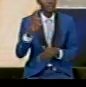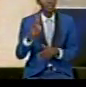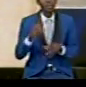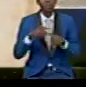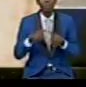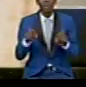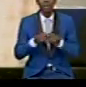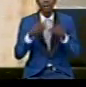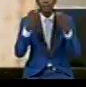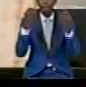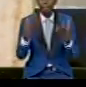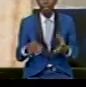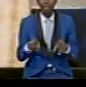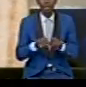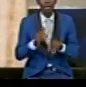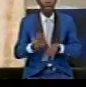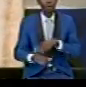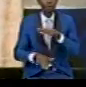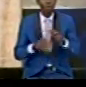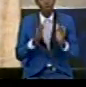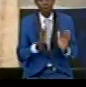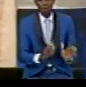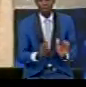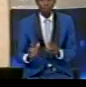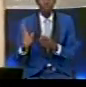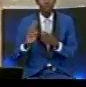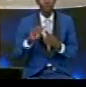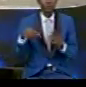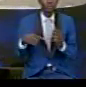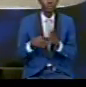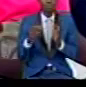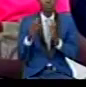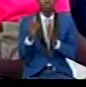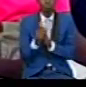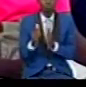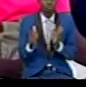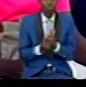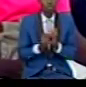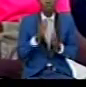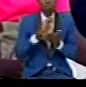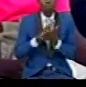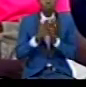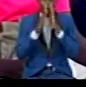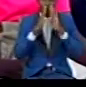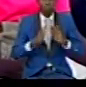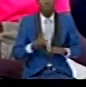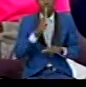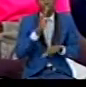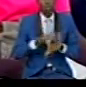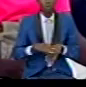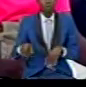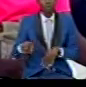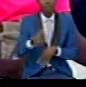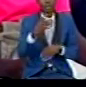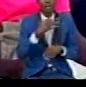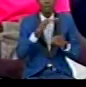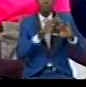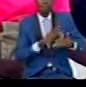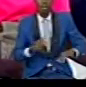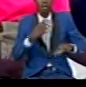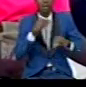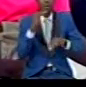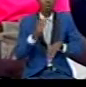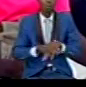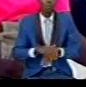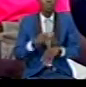many as walk according to this rule, peace be on them, and mercy, and